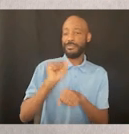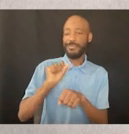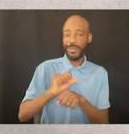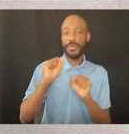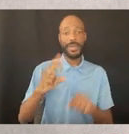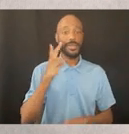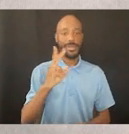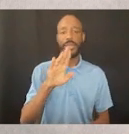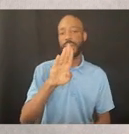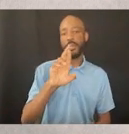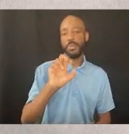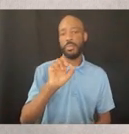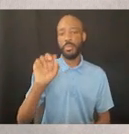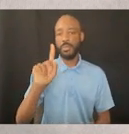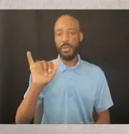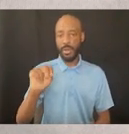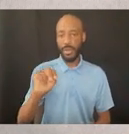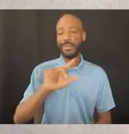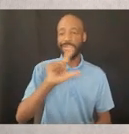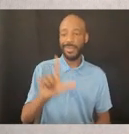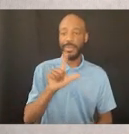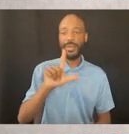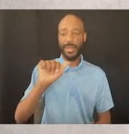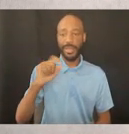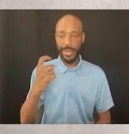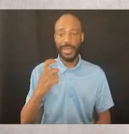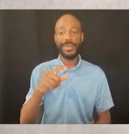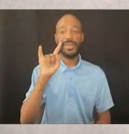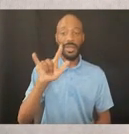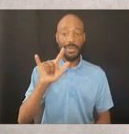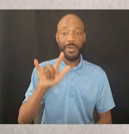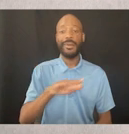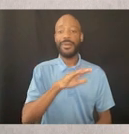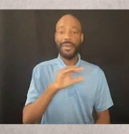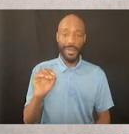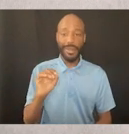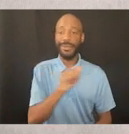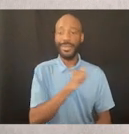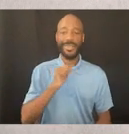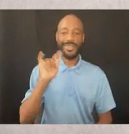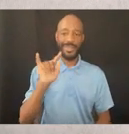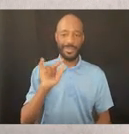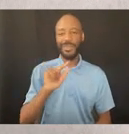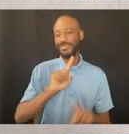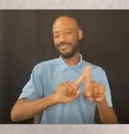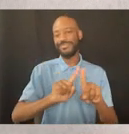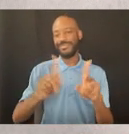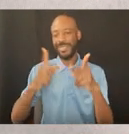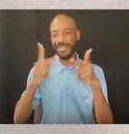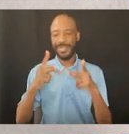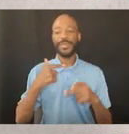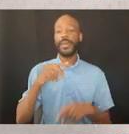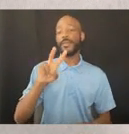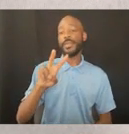Autry, at LAX Airport, and at the Atlanta Airport, and online. I've received a Promise Award